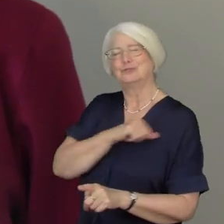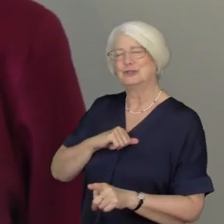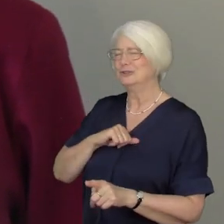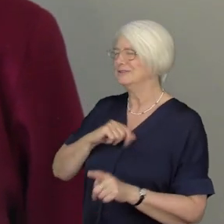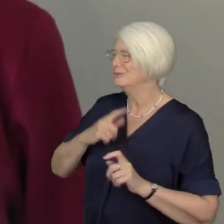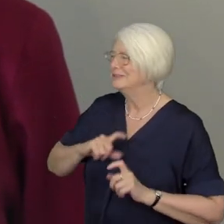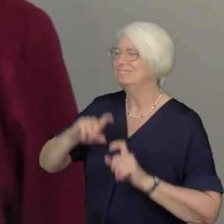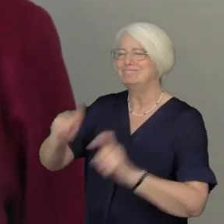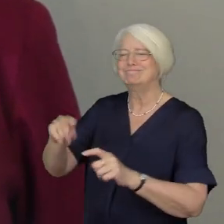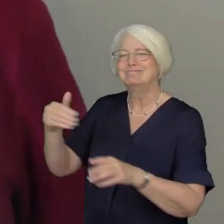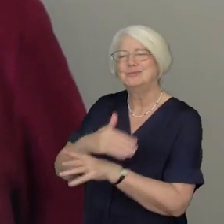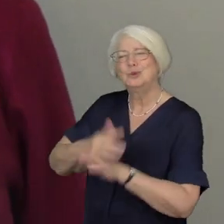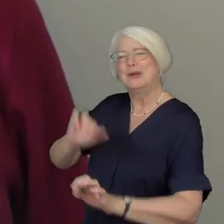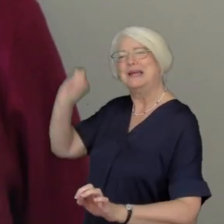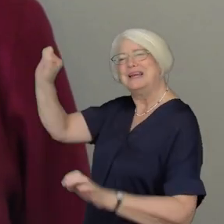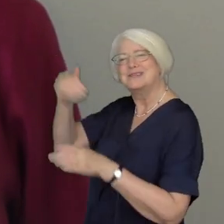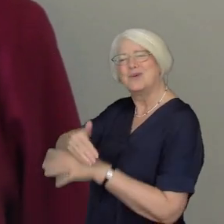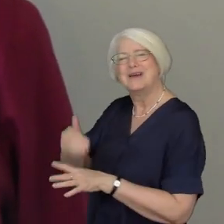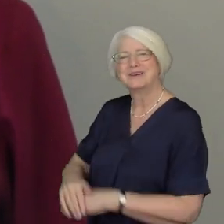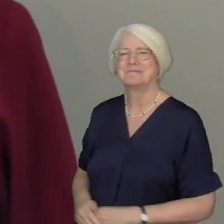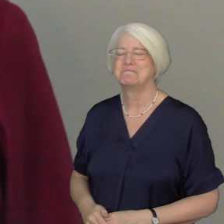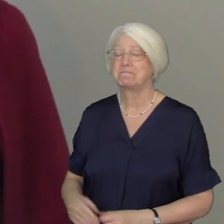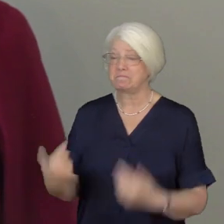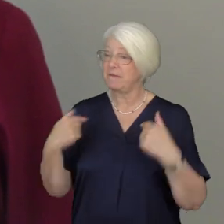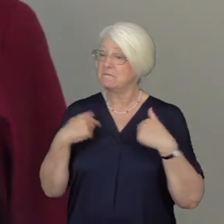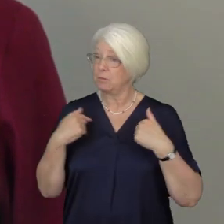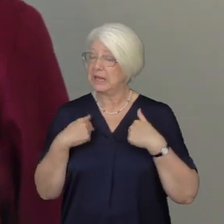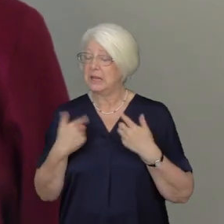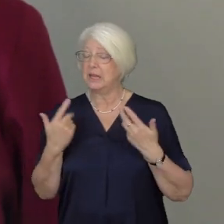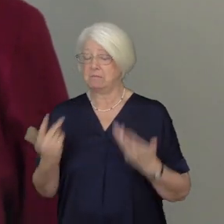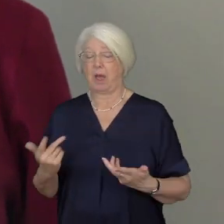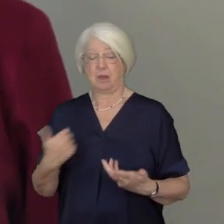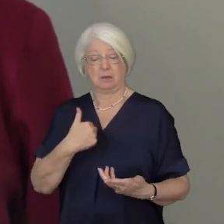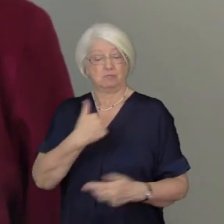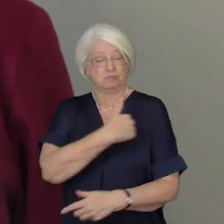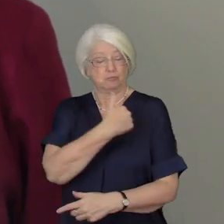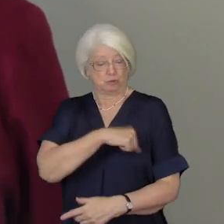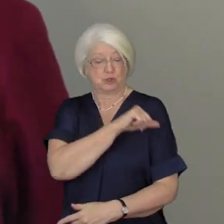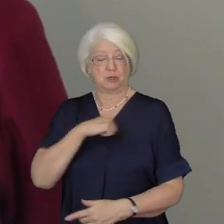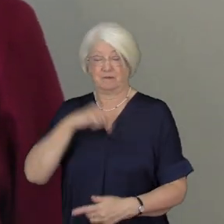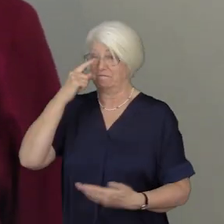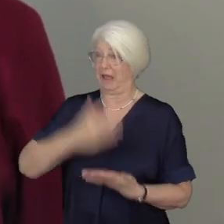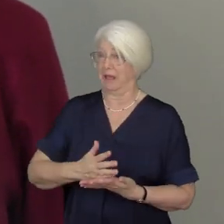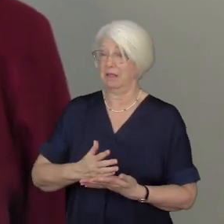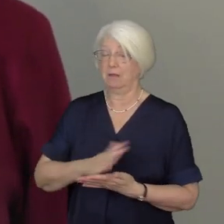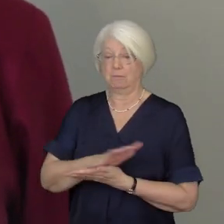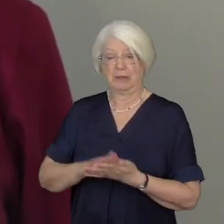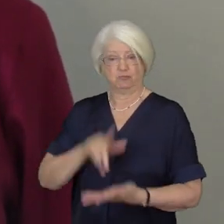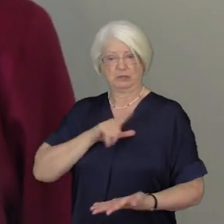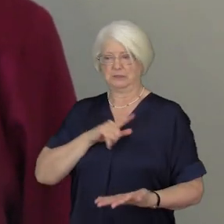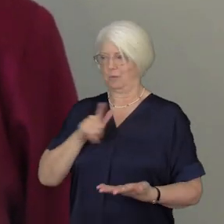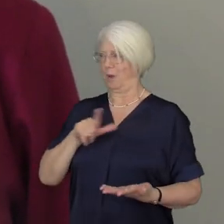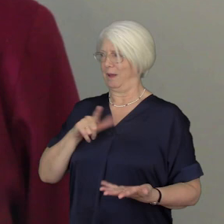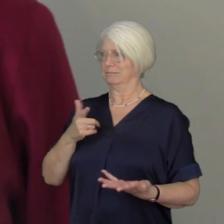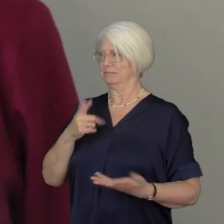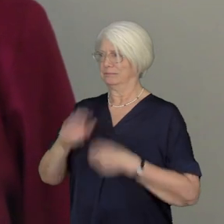work. My Christian faith was my motivation to become a nurse, like so many others then and